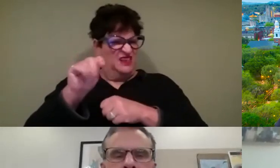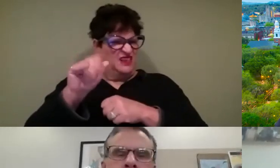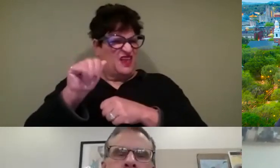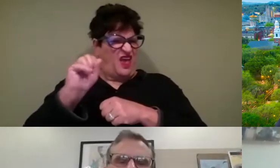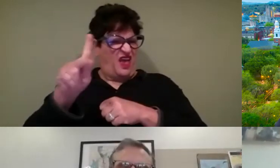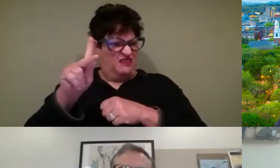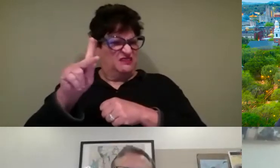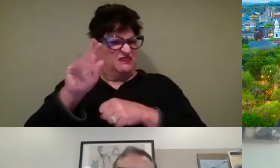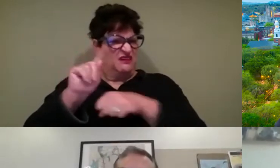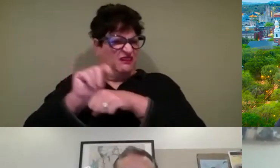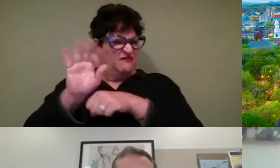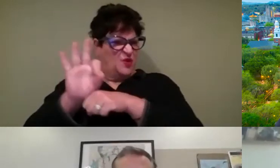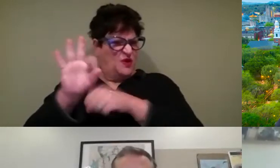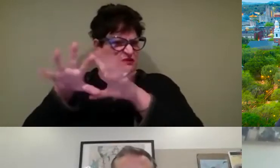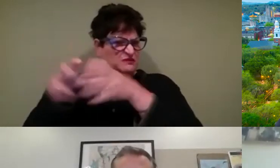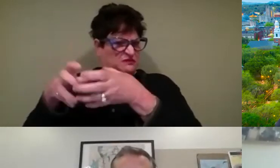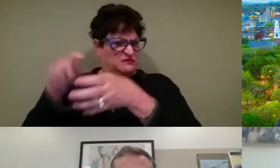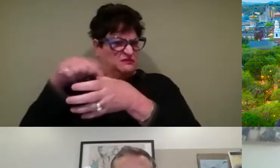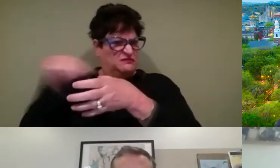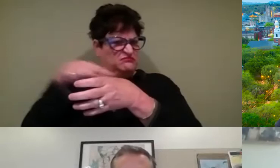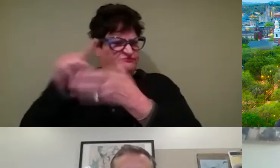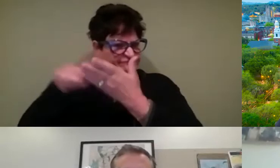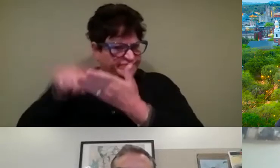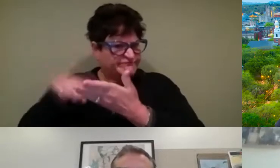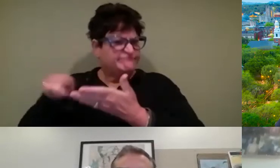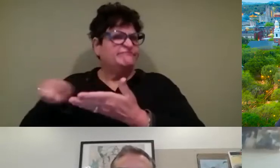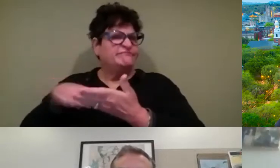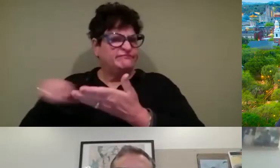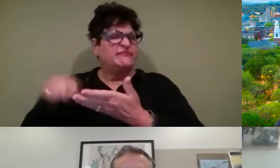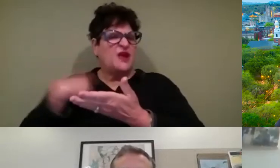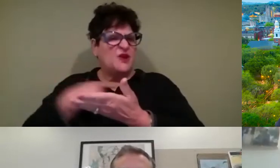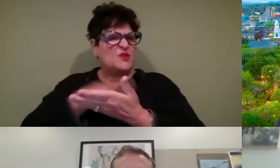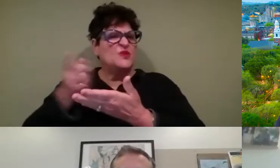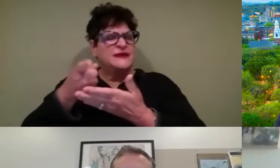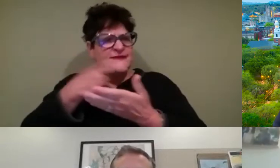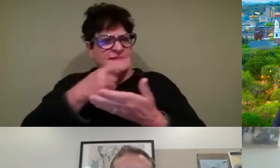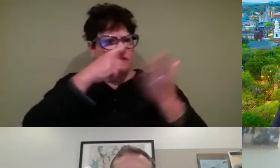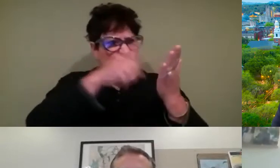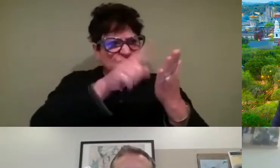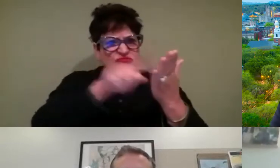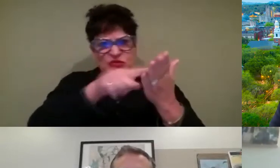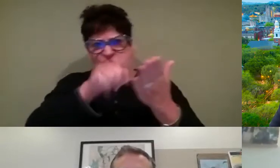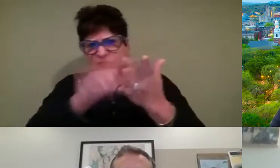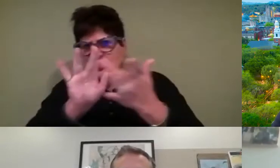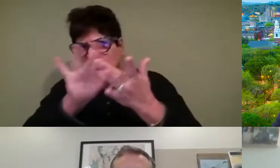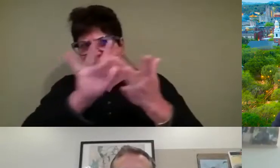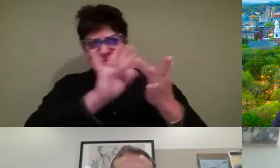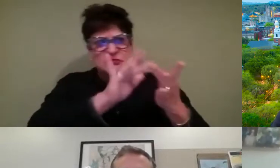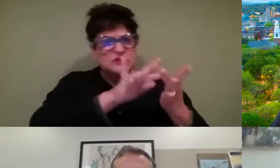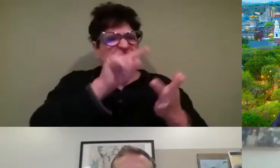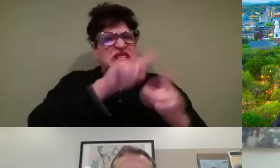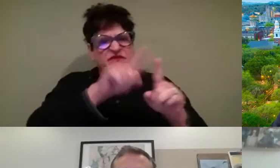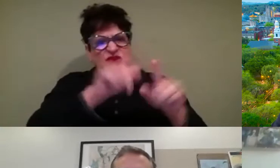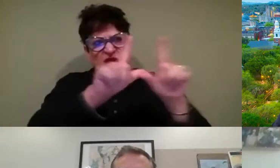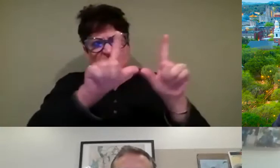out weekly at different establishments that we license to ensure that they are aware of the sector rules